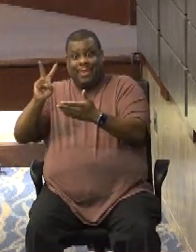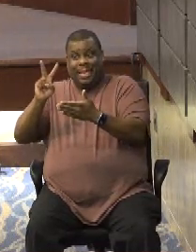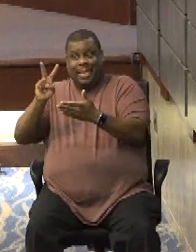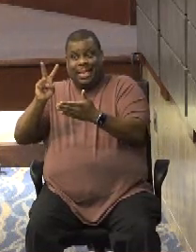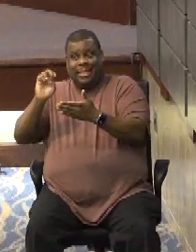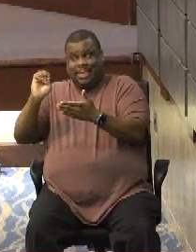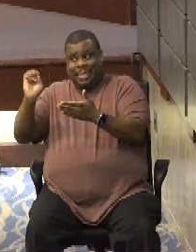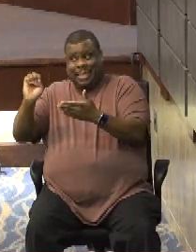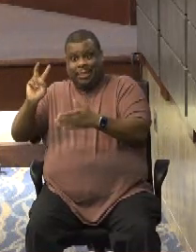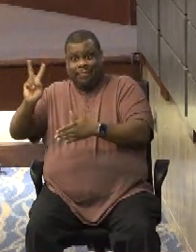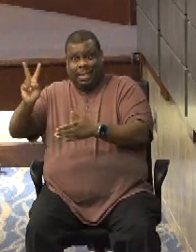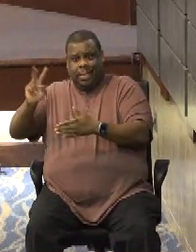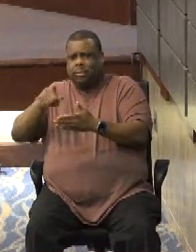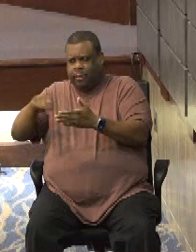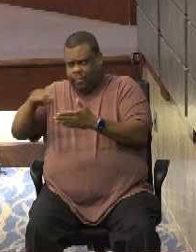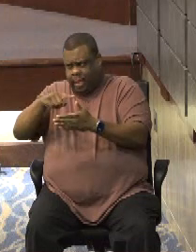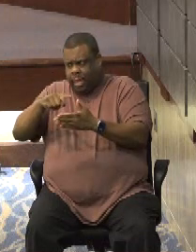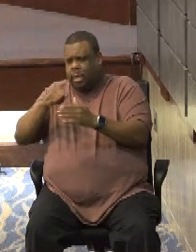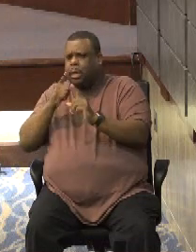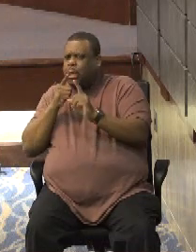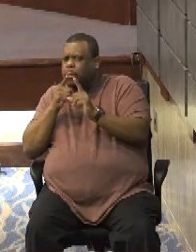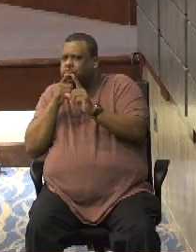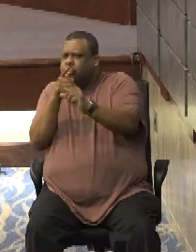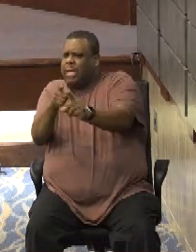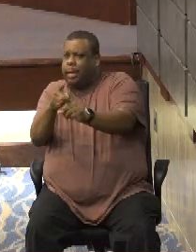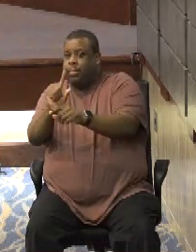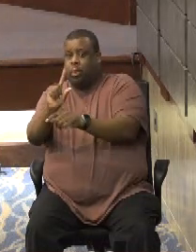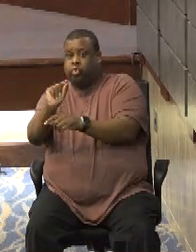in coming years. They project that by 2030,